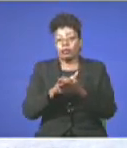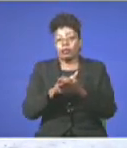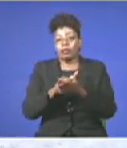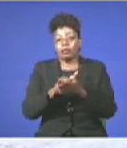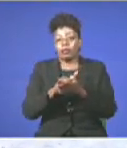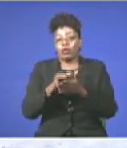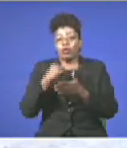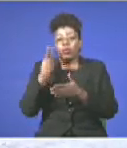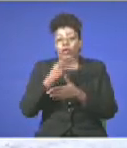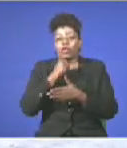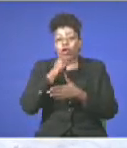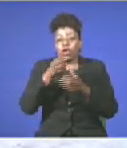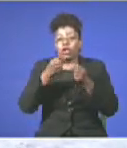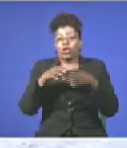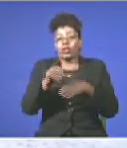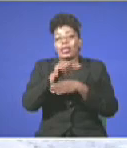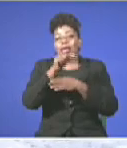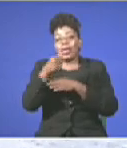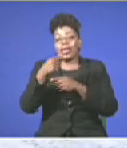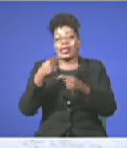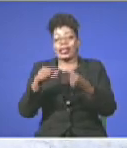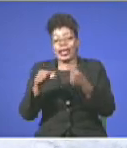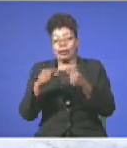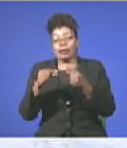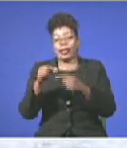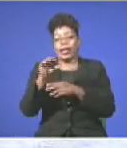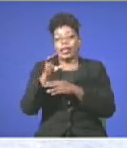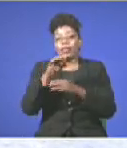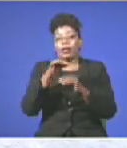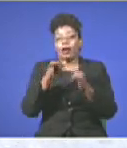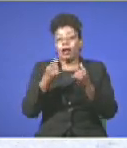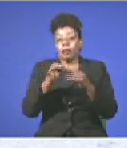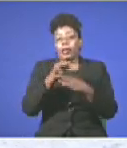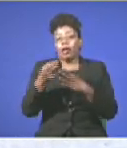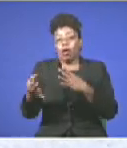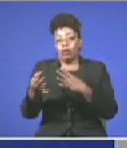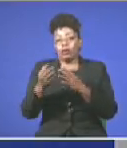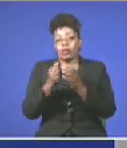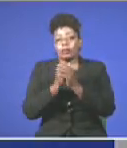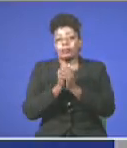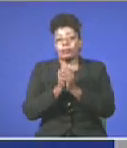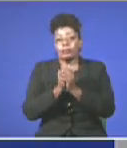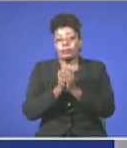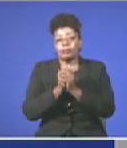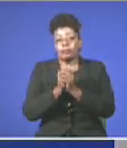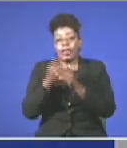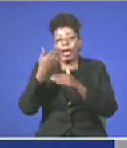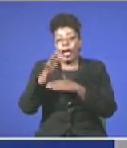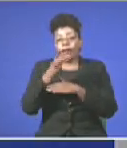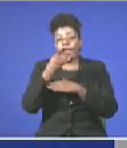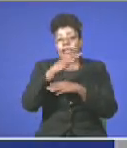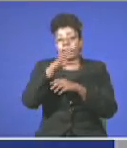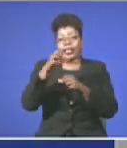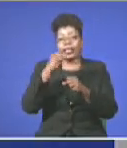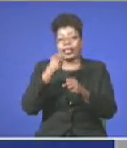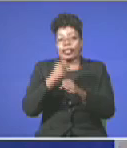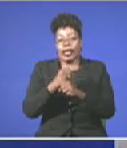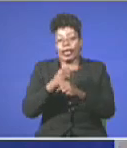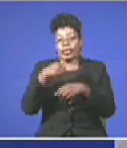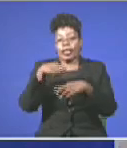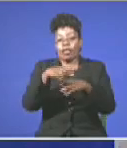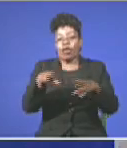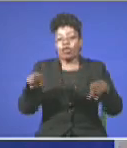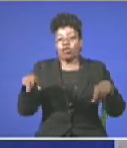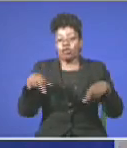that we're not going to lose any games in the playoff, and we're going to try to accomplish that. After 18 years in the ring,